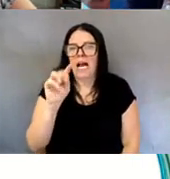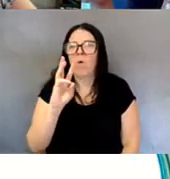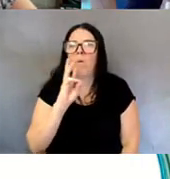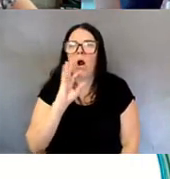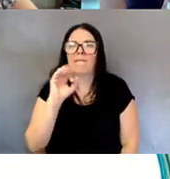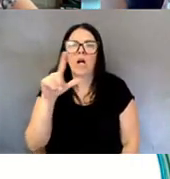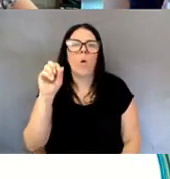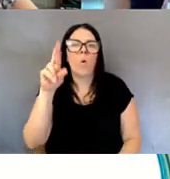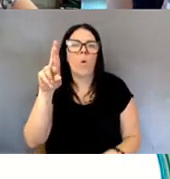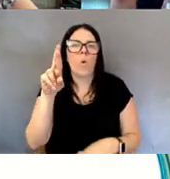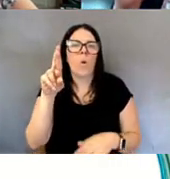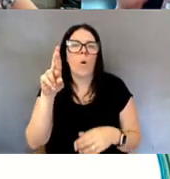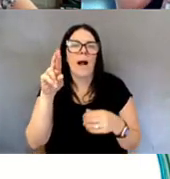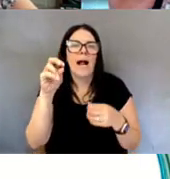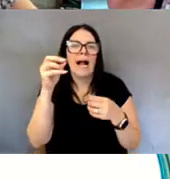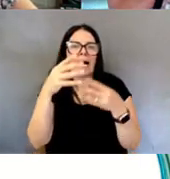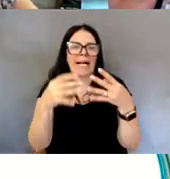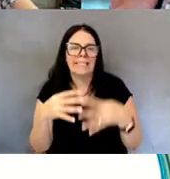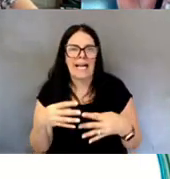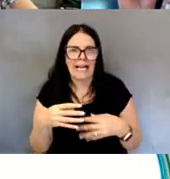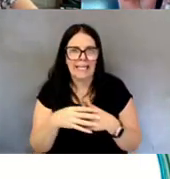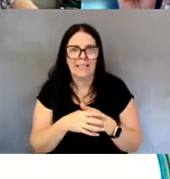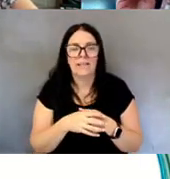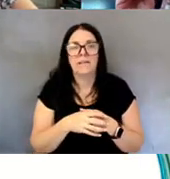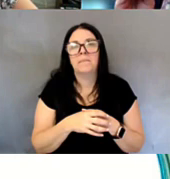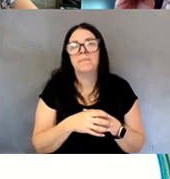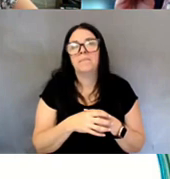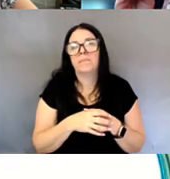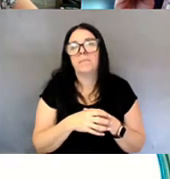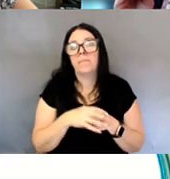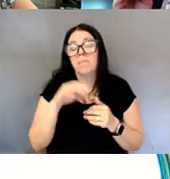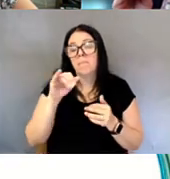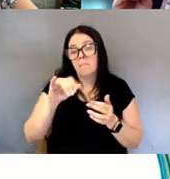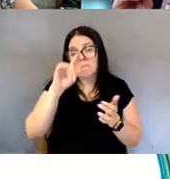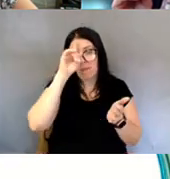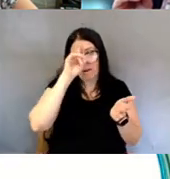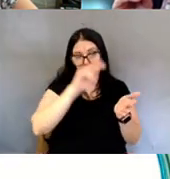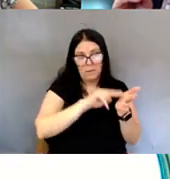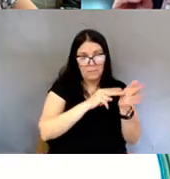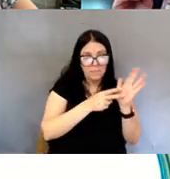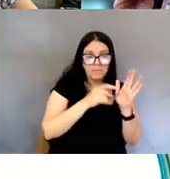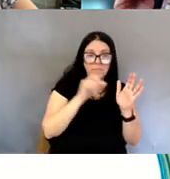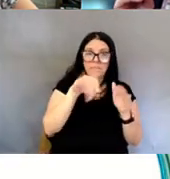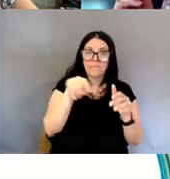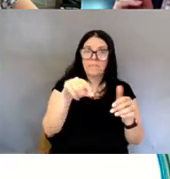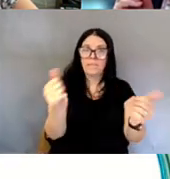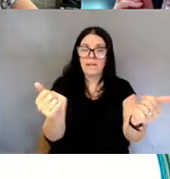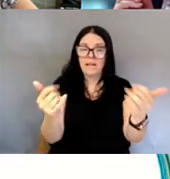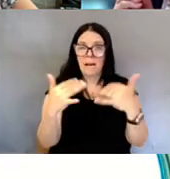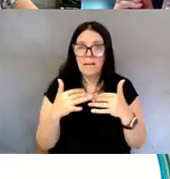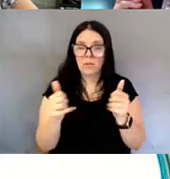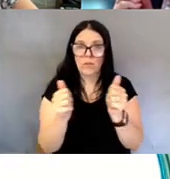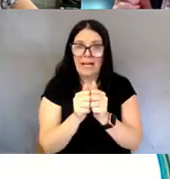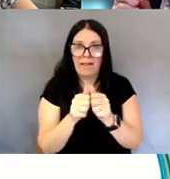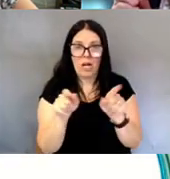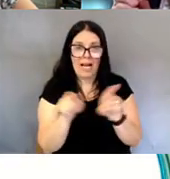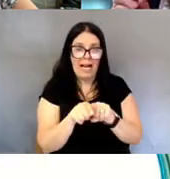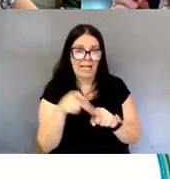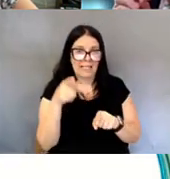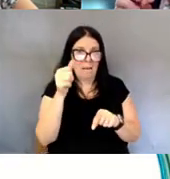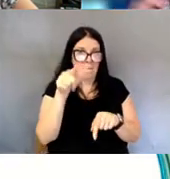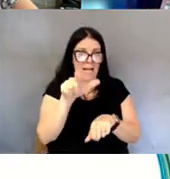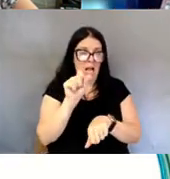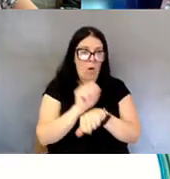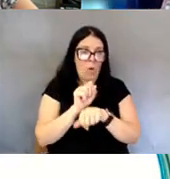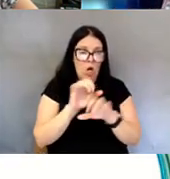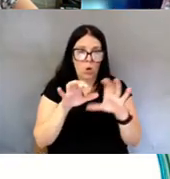cascade. The whole purpose of coming together as the PAL working group was to